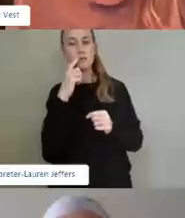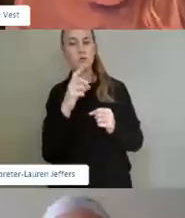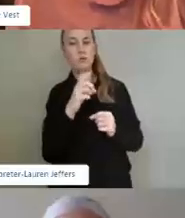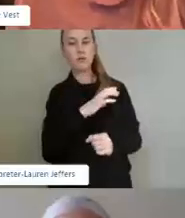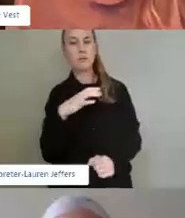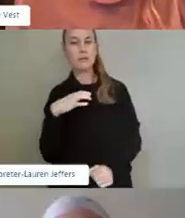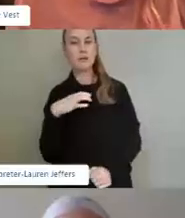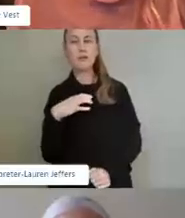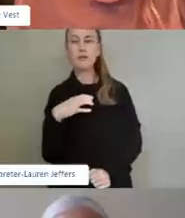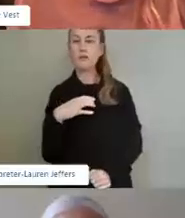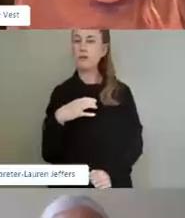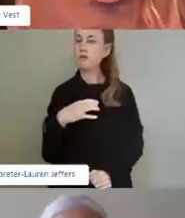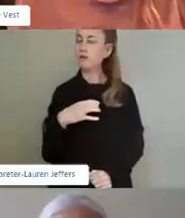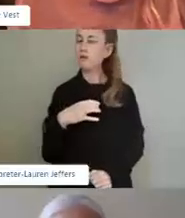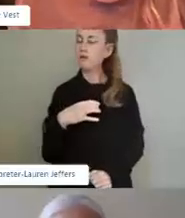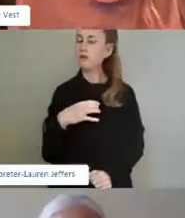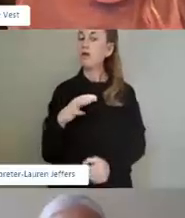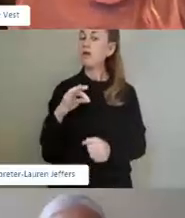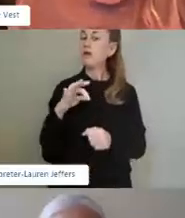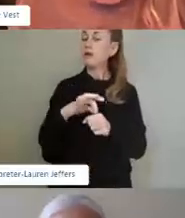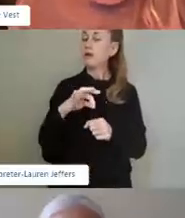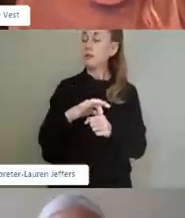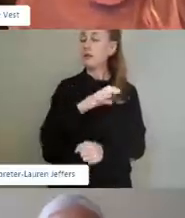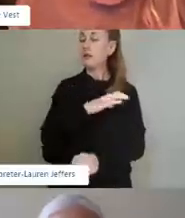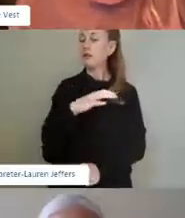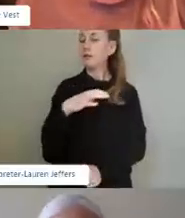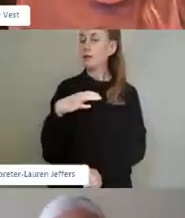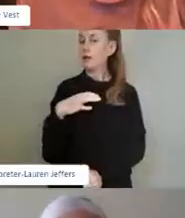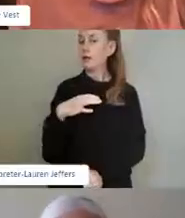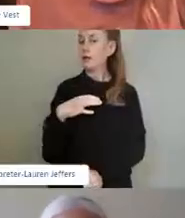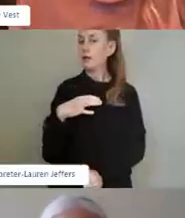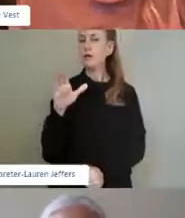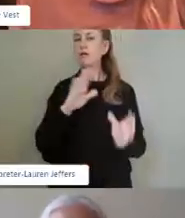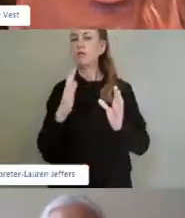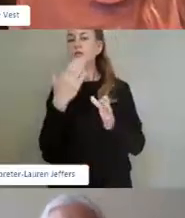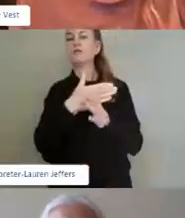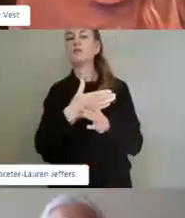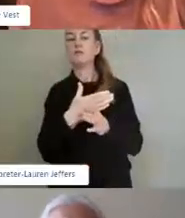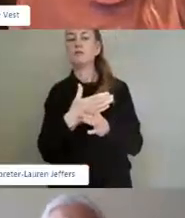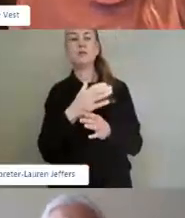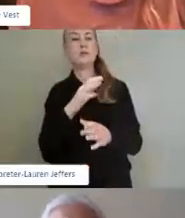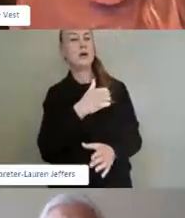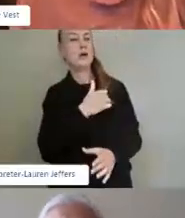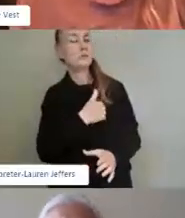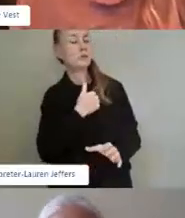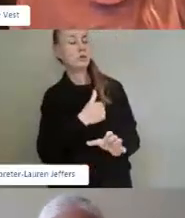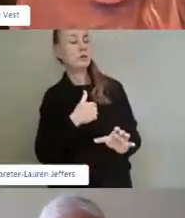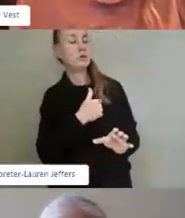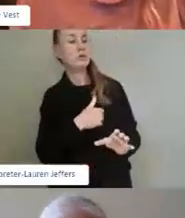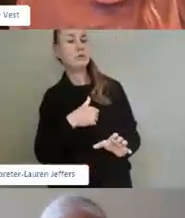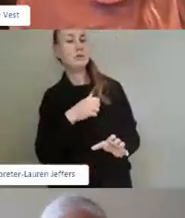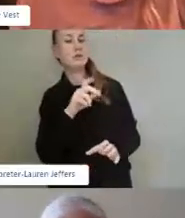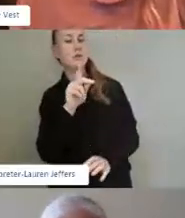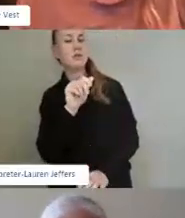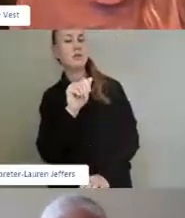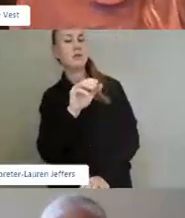Okay. The nominating committee. And if I could step in real quick, Rita, I'm sorry. Casey, we have